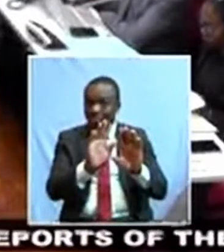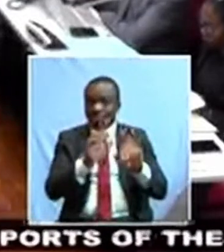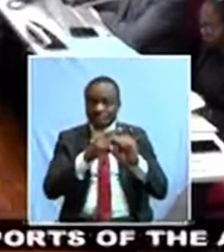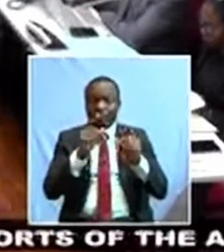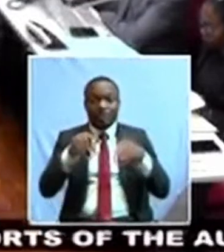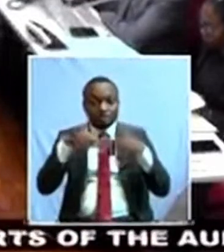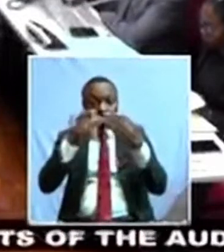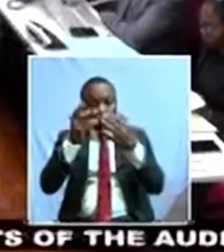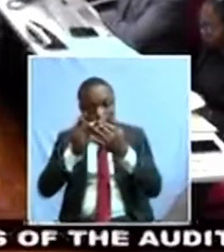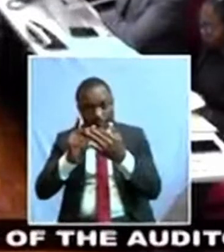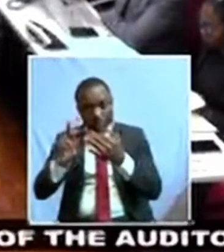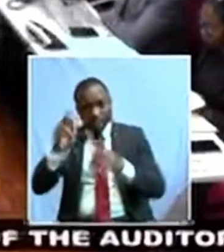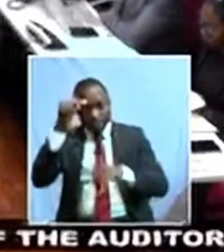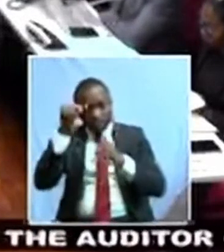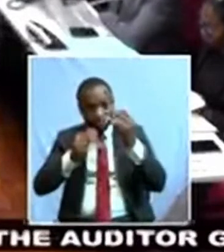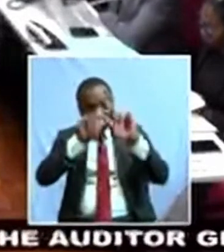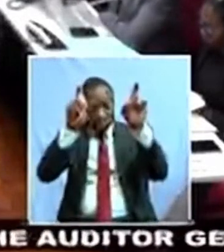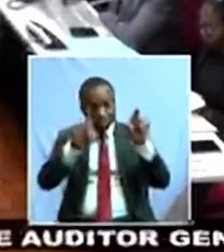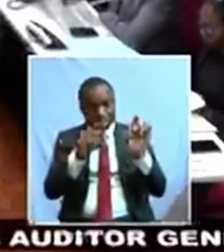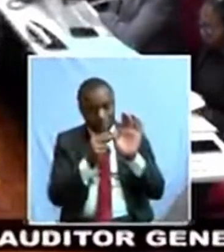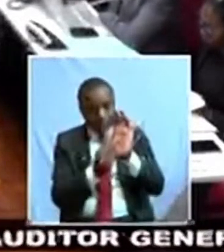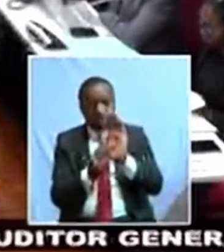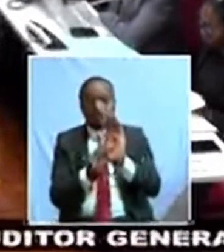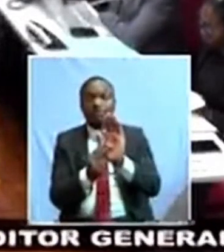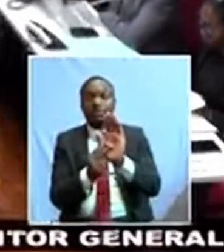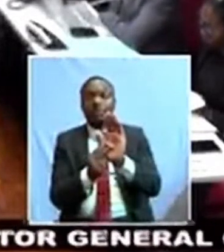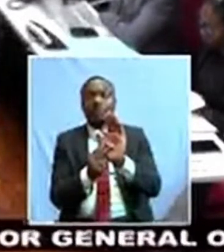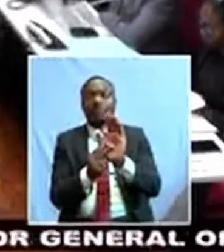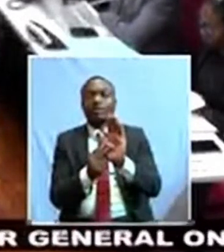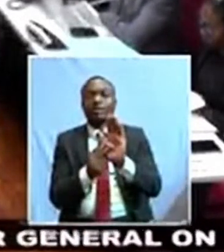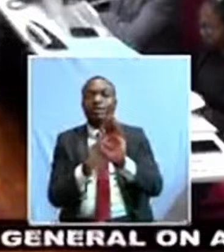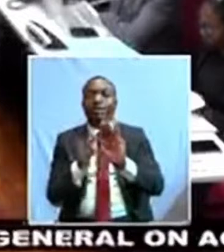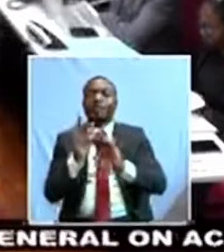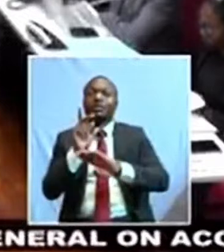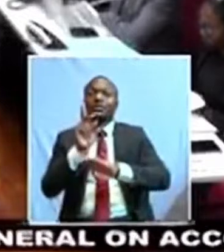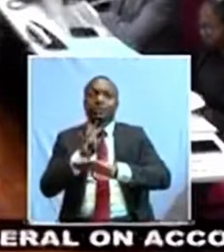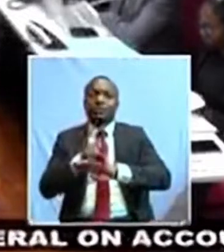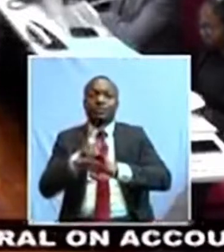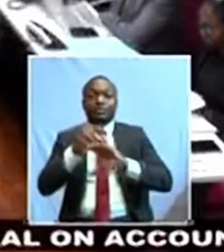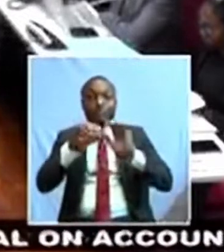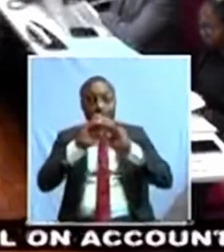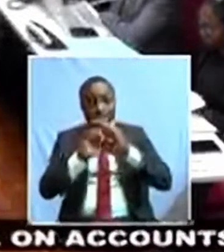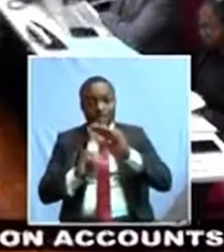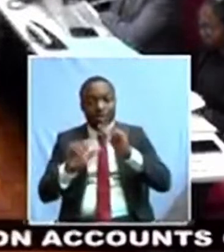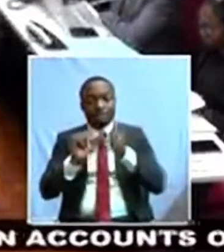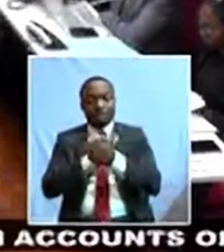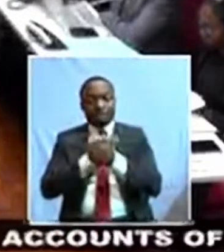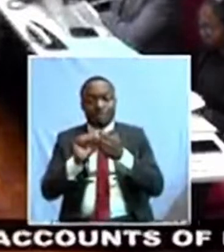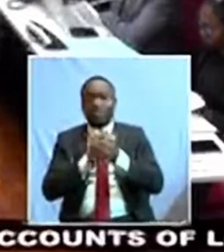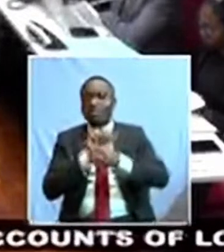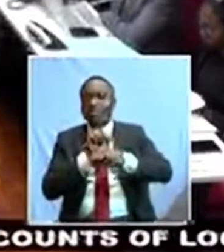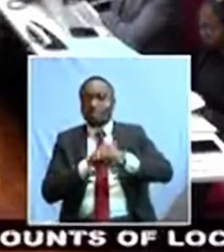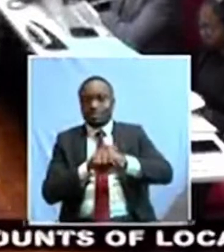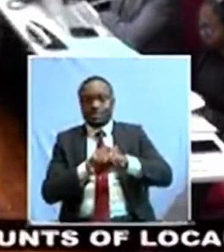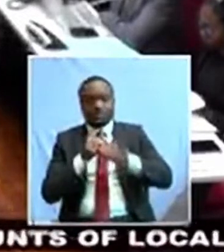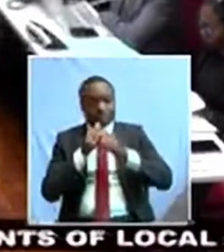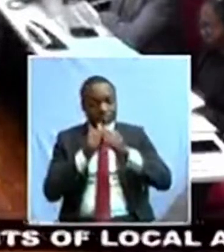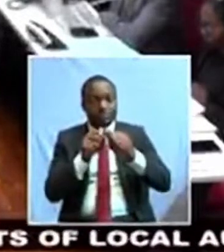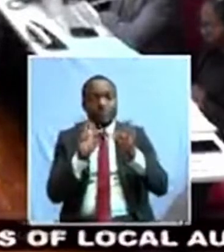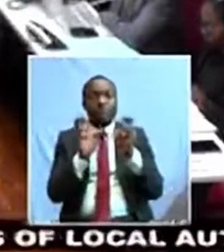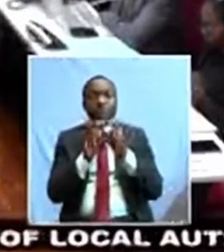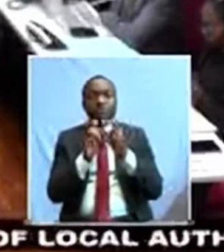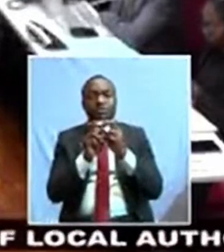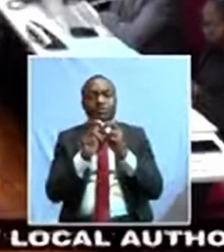completion certificate, indicating that the project is still under the defects liability period. And according to the contract, Chair, we will